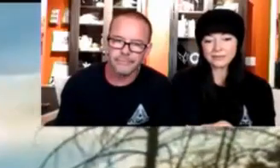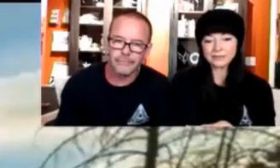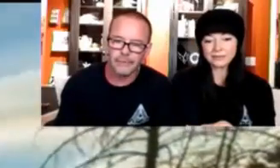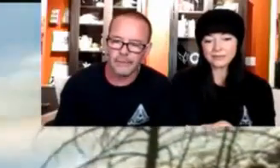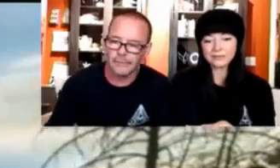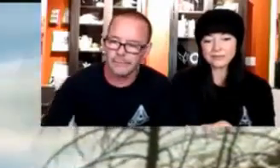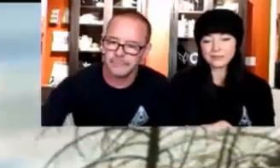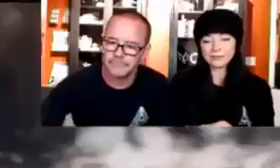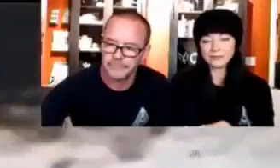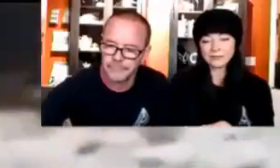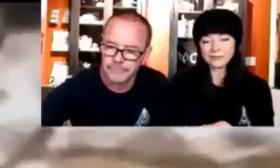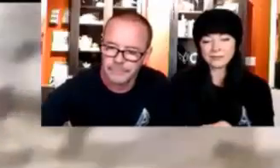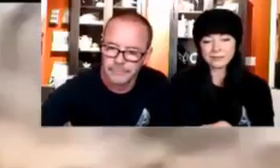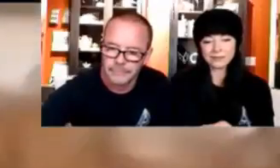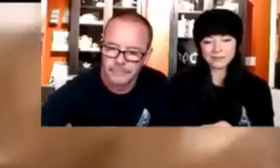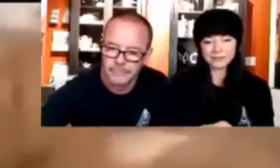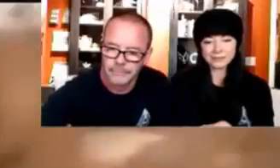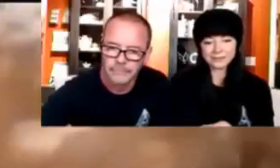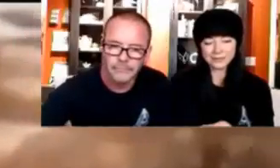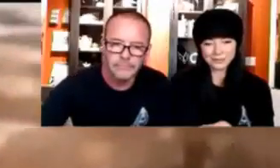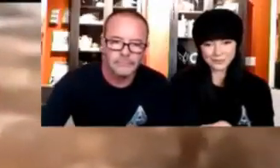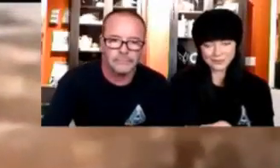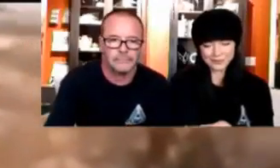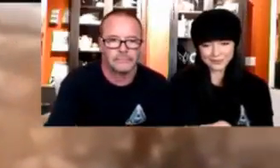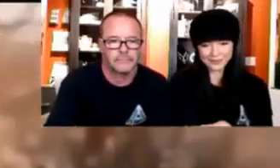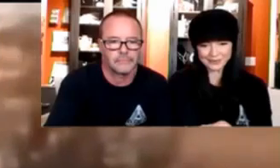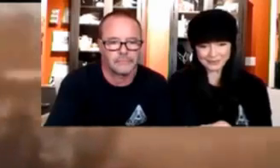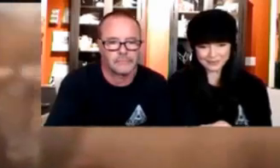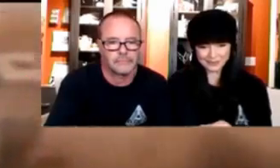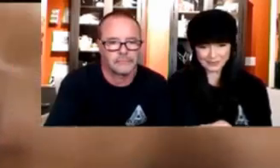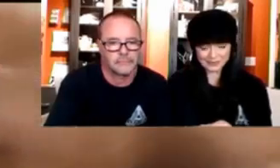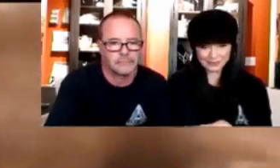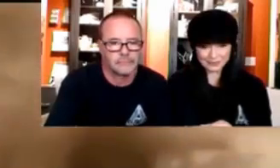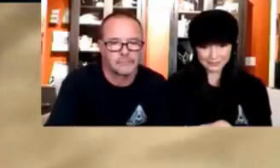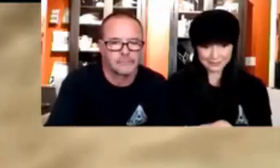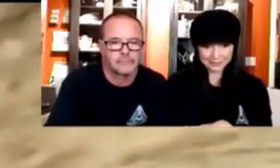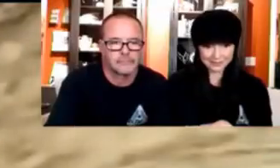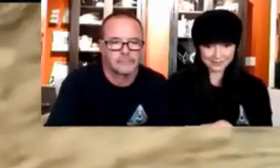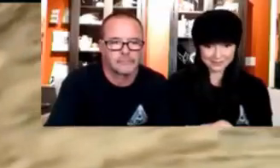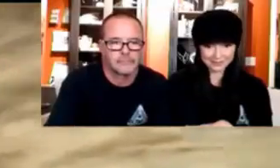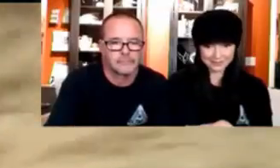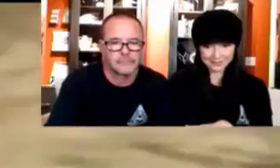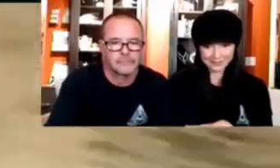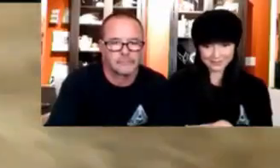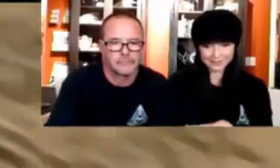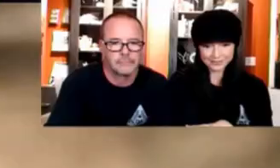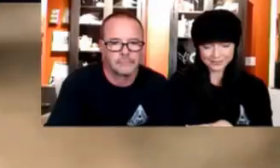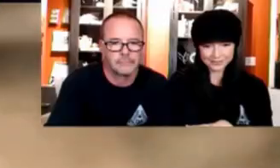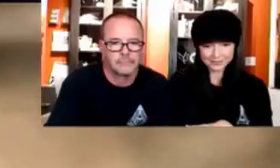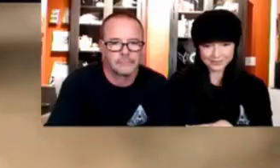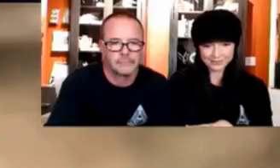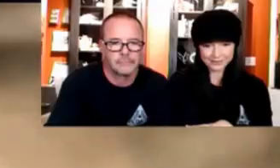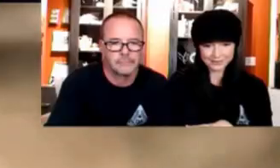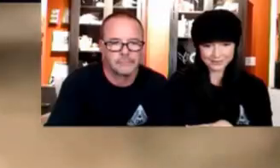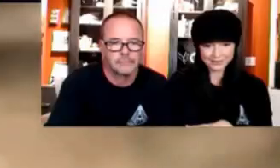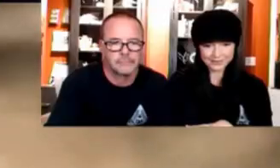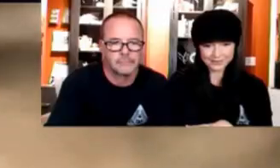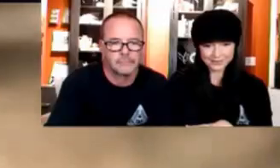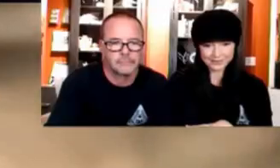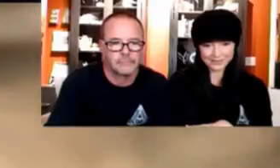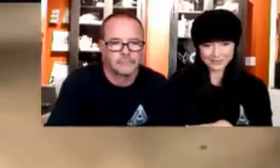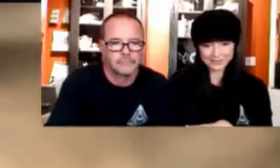United States when wolves were reintroduced in 1995. Now, we all know that wolves kill